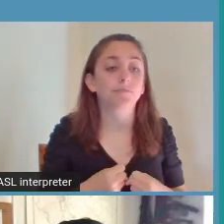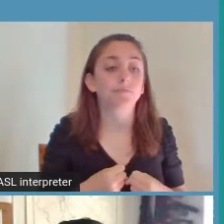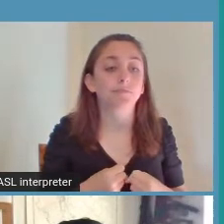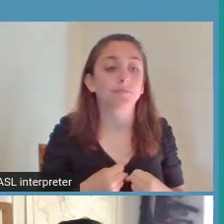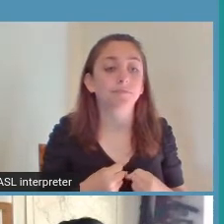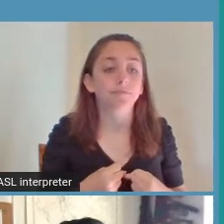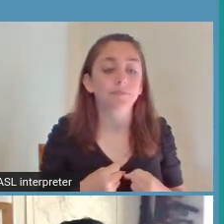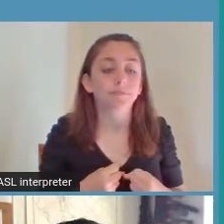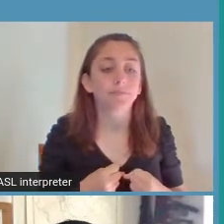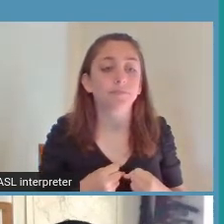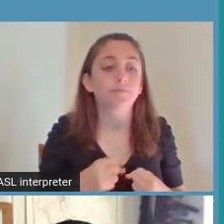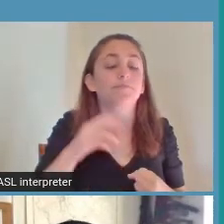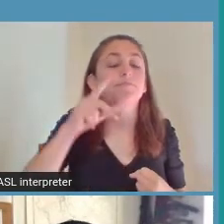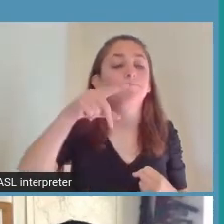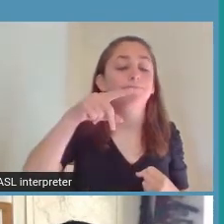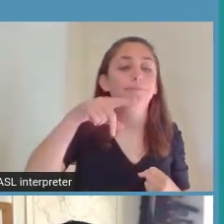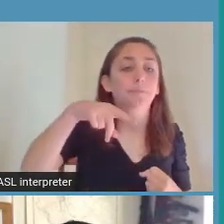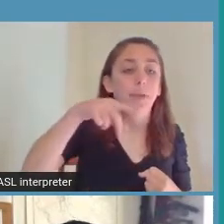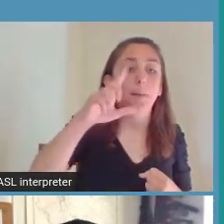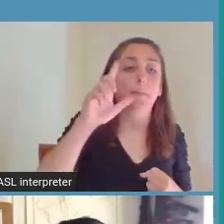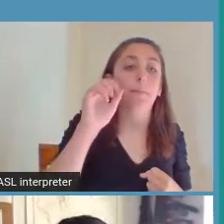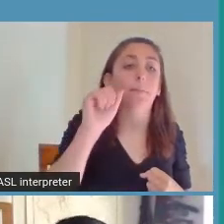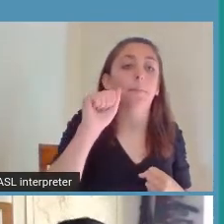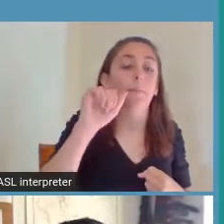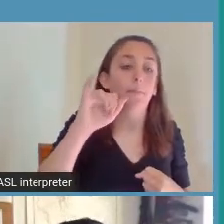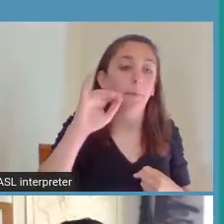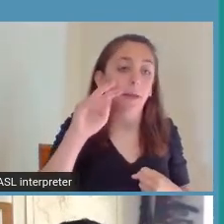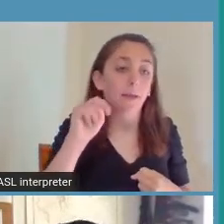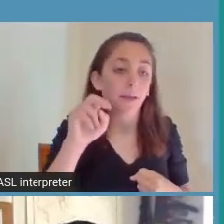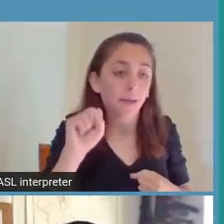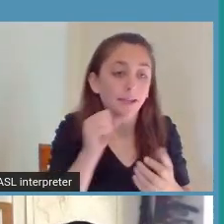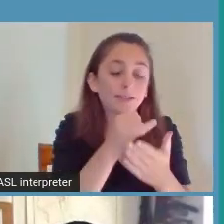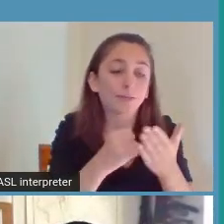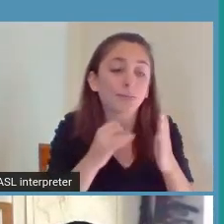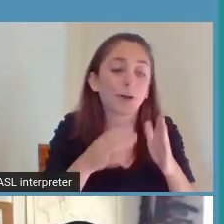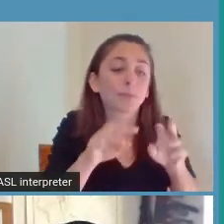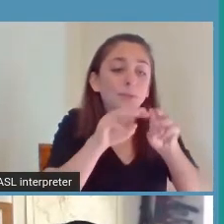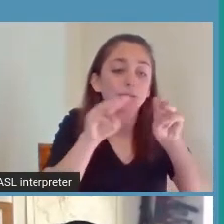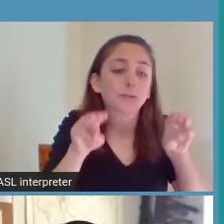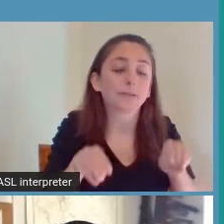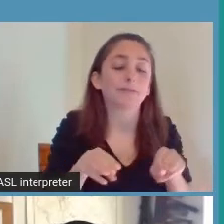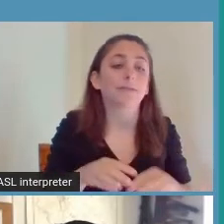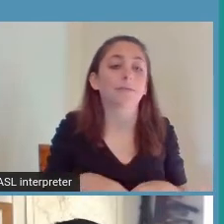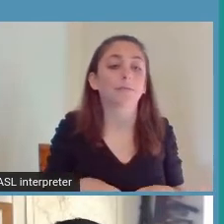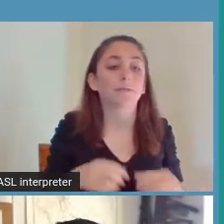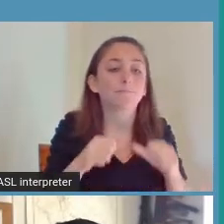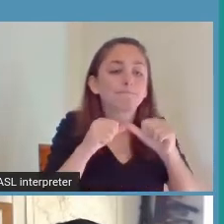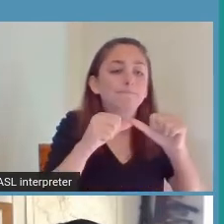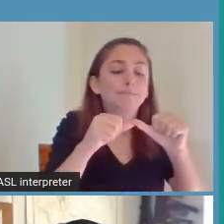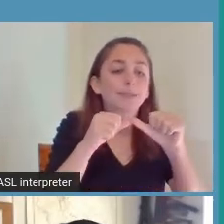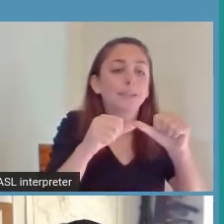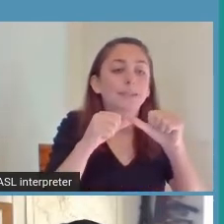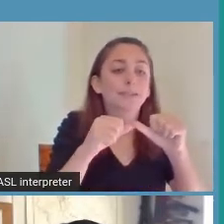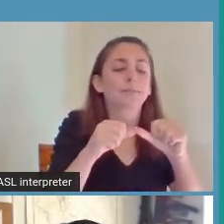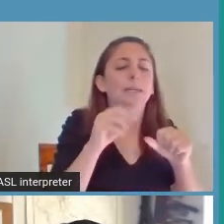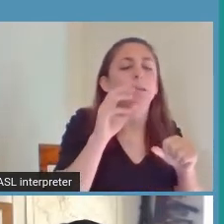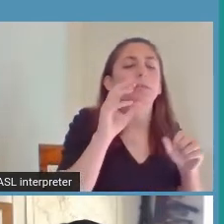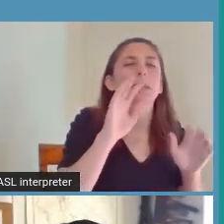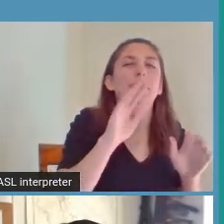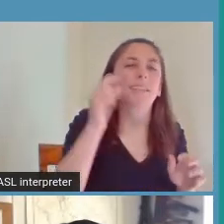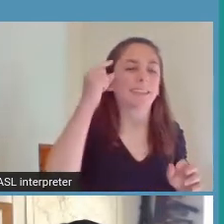with the Plains Art Museum, we're able to sort of keep this going. And to date, I think we're 63 episodes